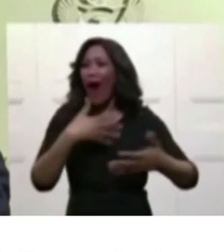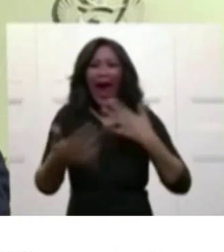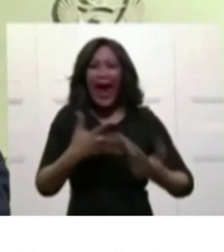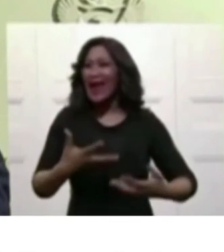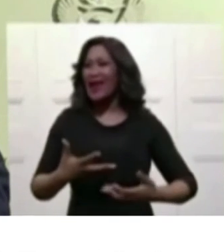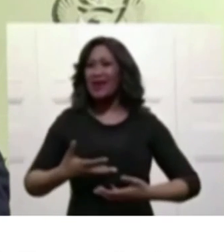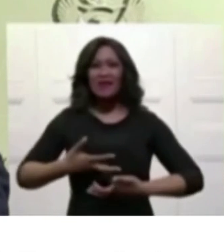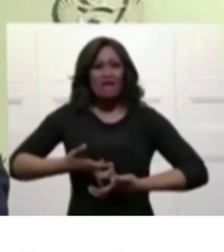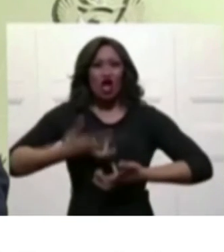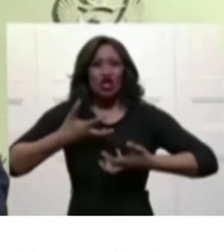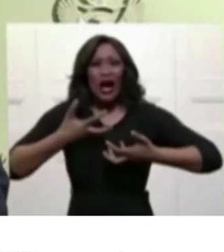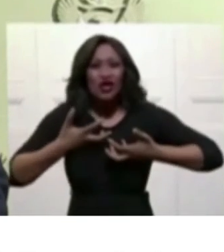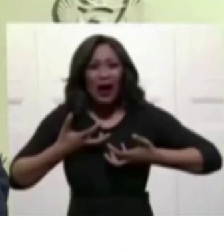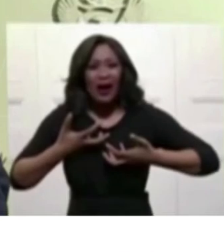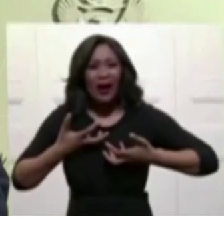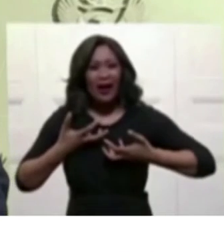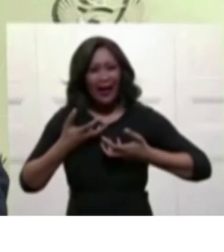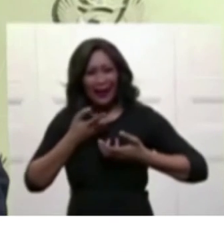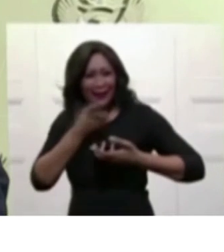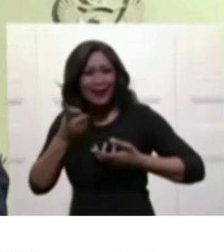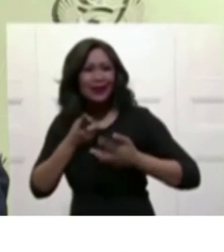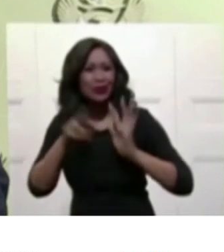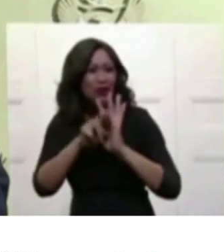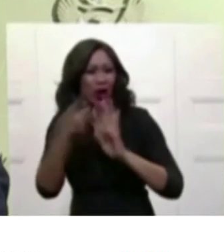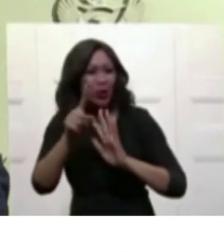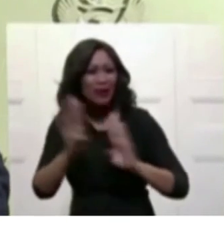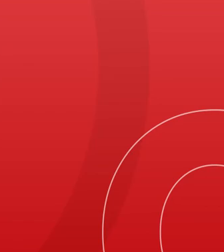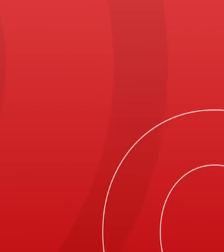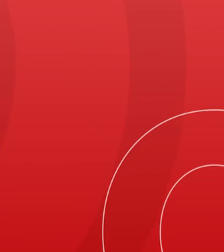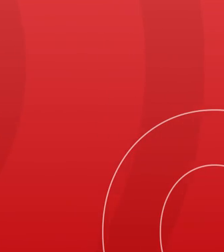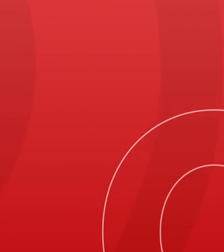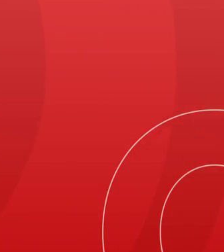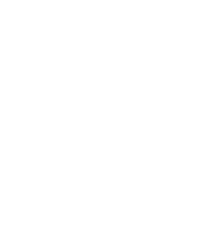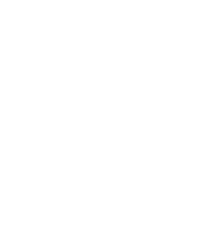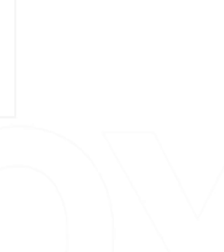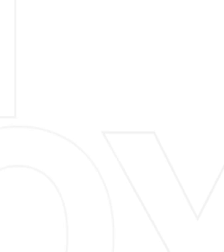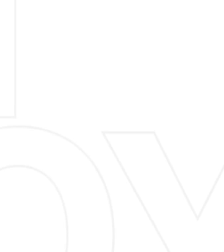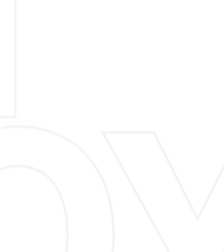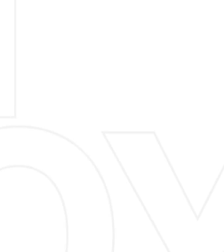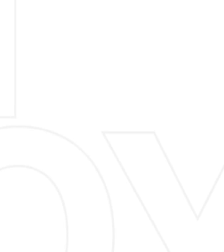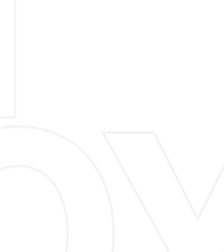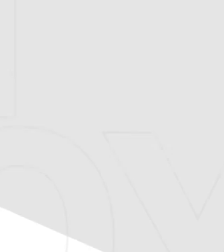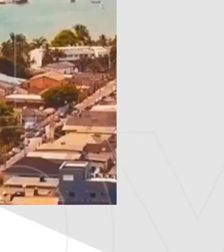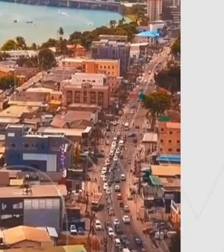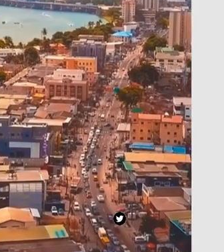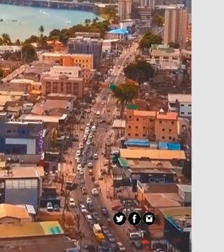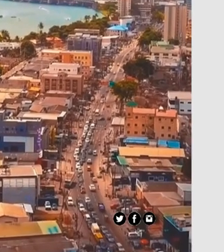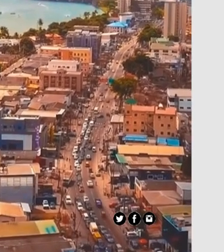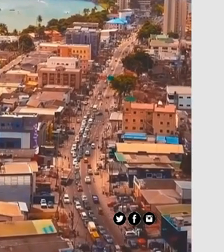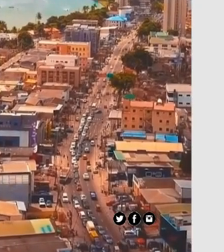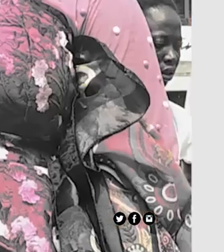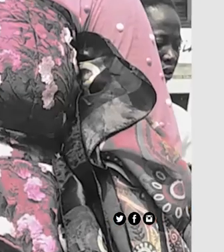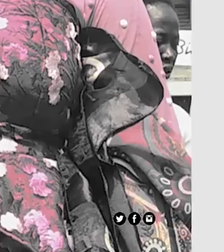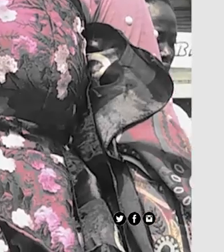destruction that we have seen in parts of KwaZulu-Natal and Gauteng. Hello, hope you enjoyed the news. Please